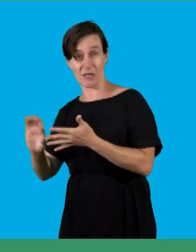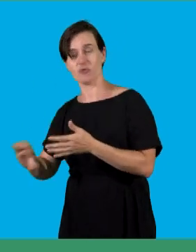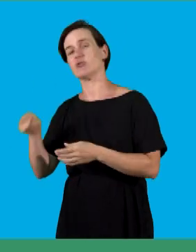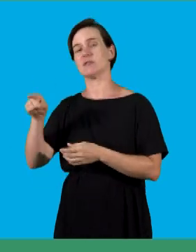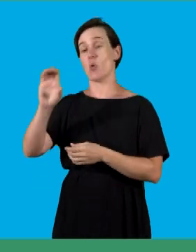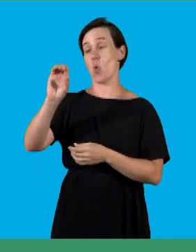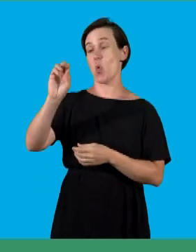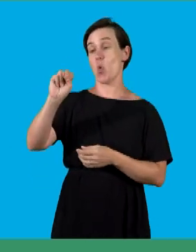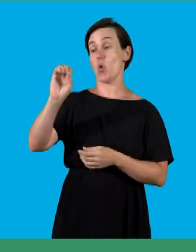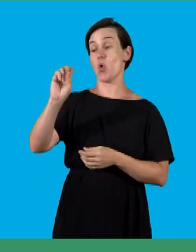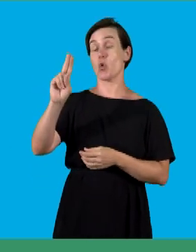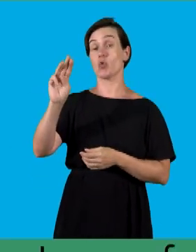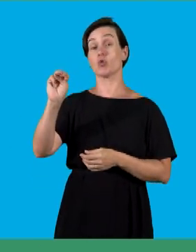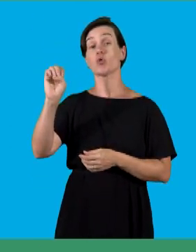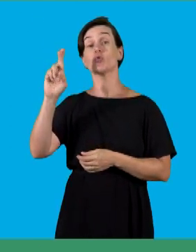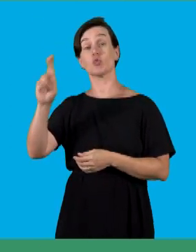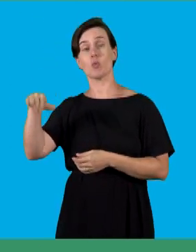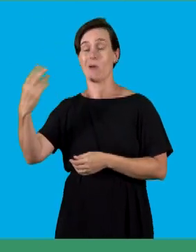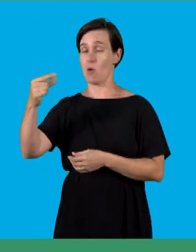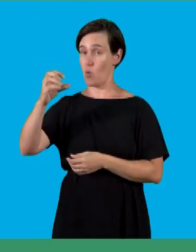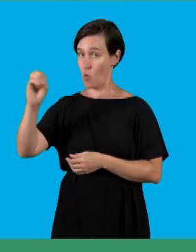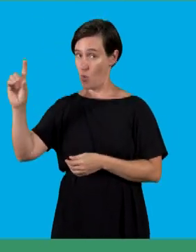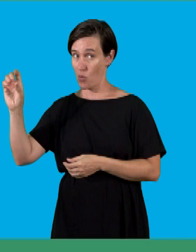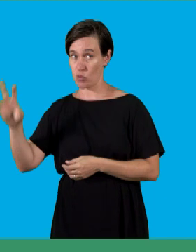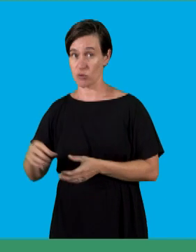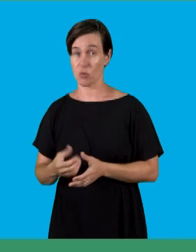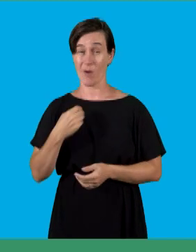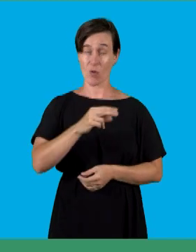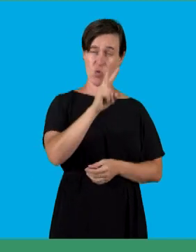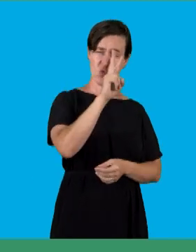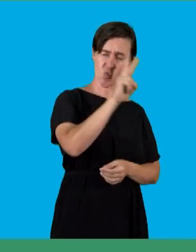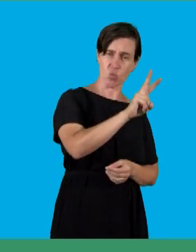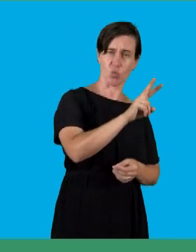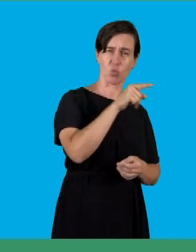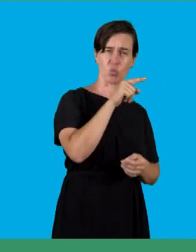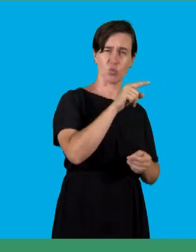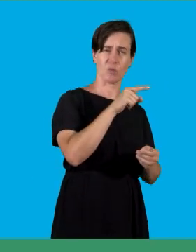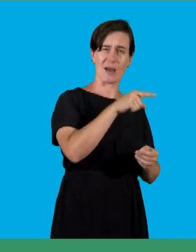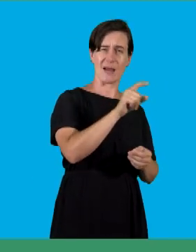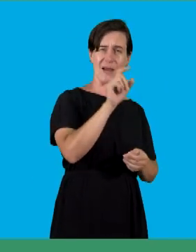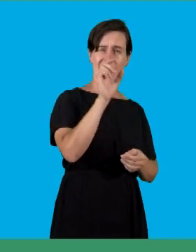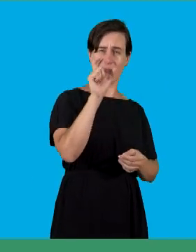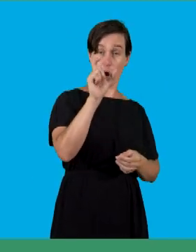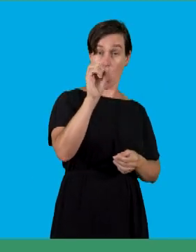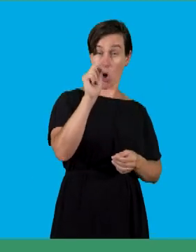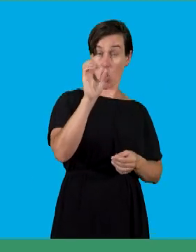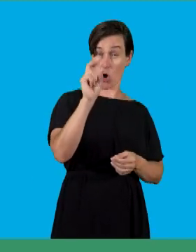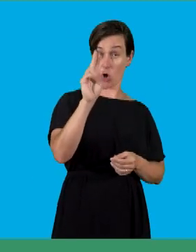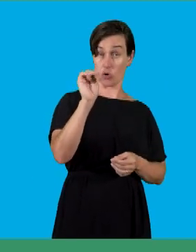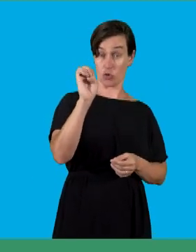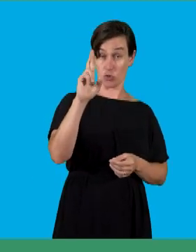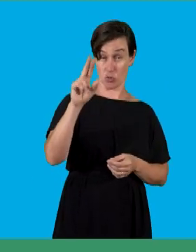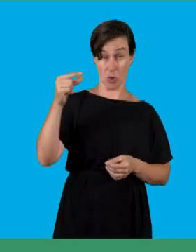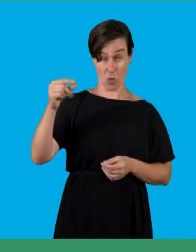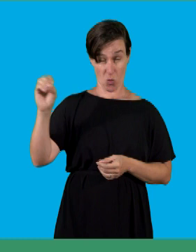goods. Remember that we only have two types of consumer goods, and then